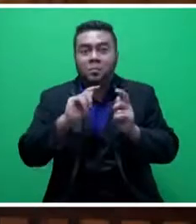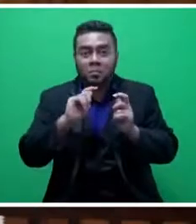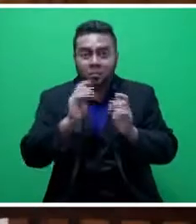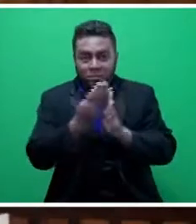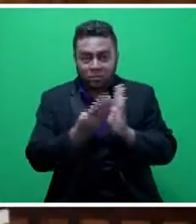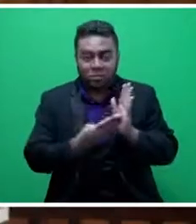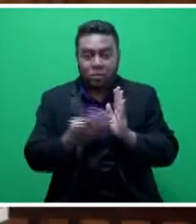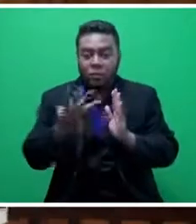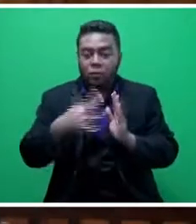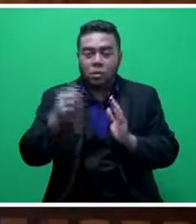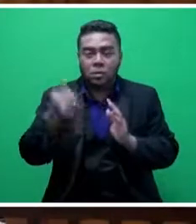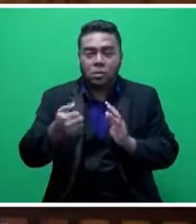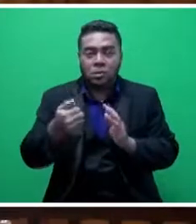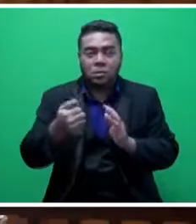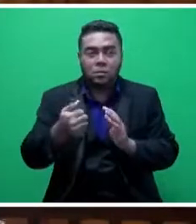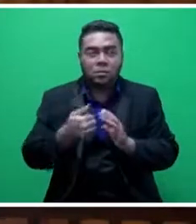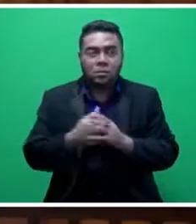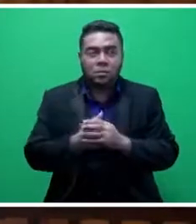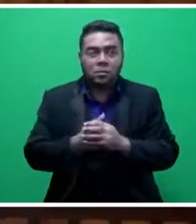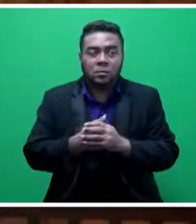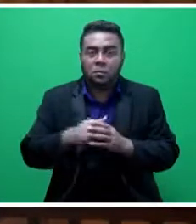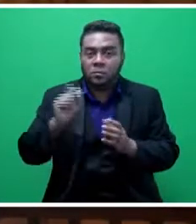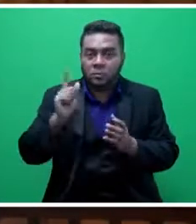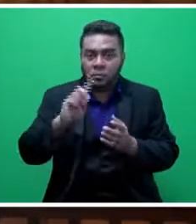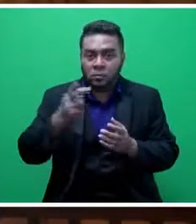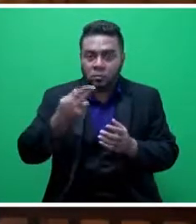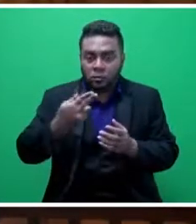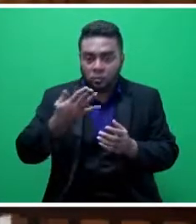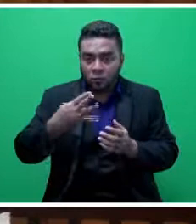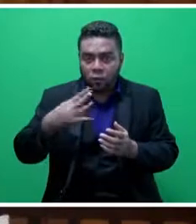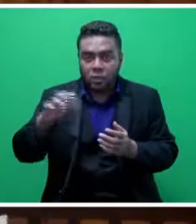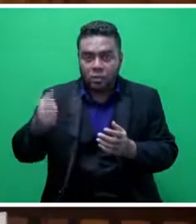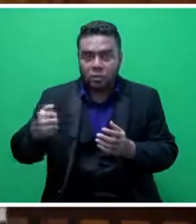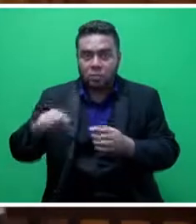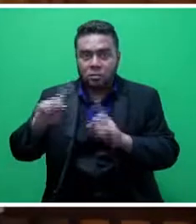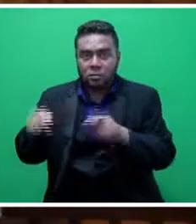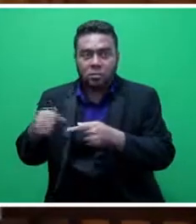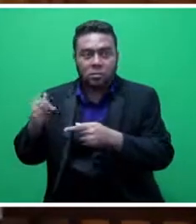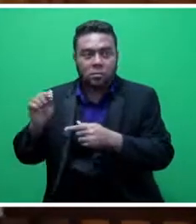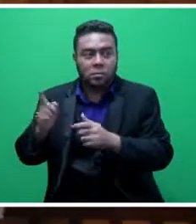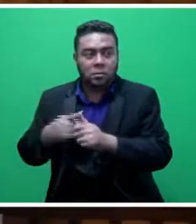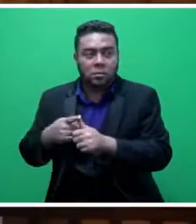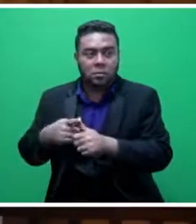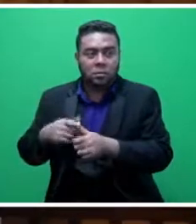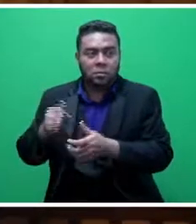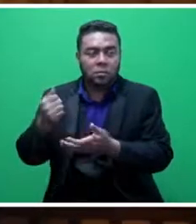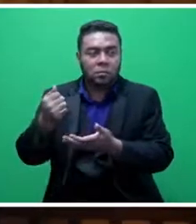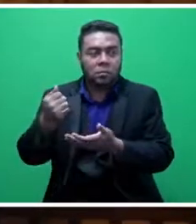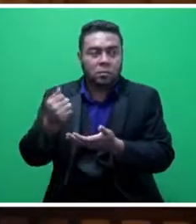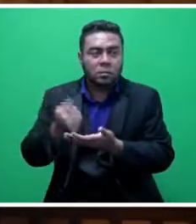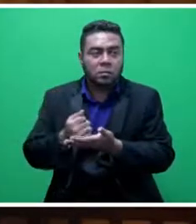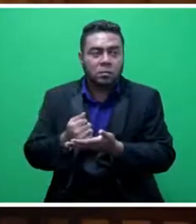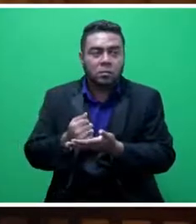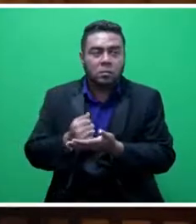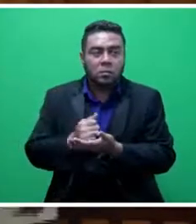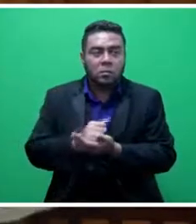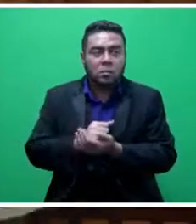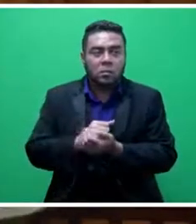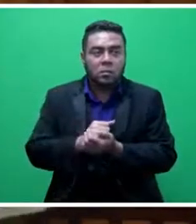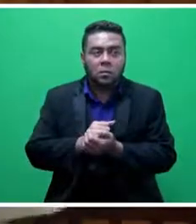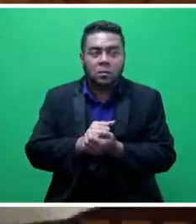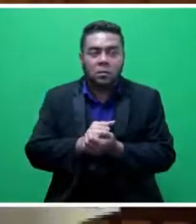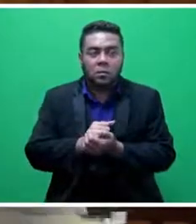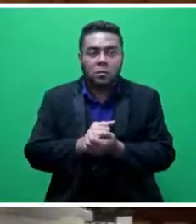sections 46 and 46A of the Act to provide for a more consistent and fair application of the audit penalties. At the moment, under